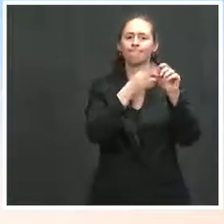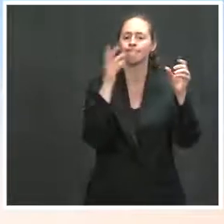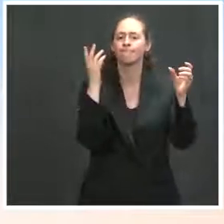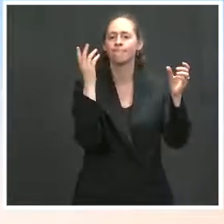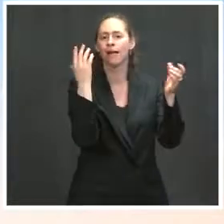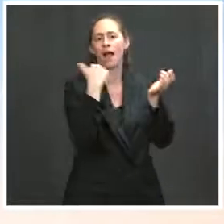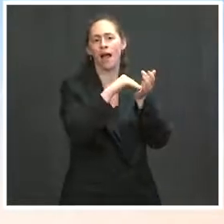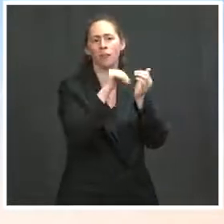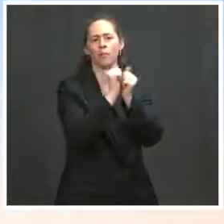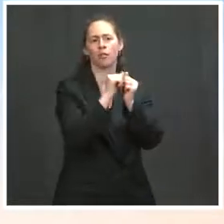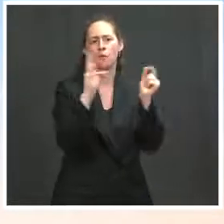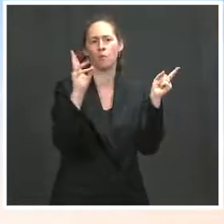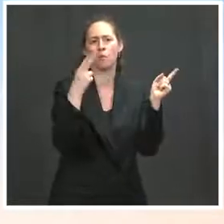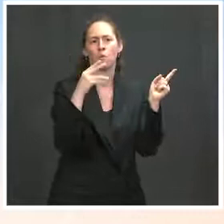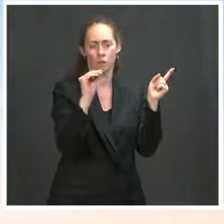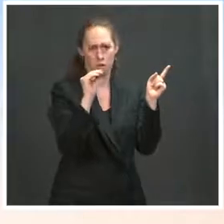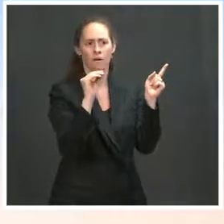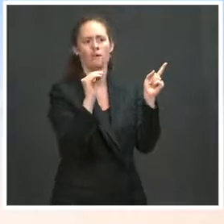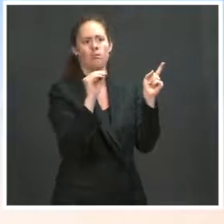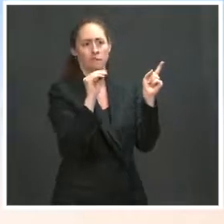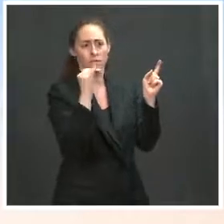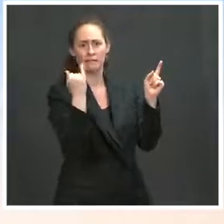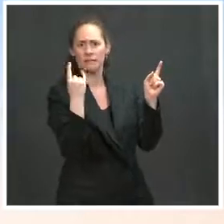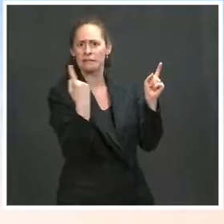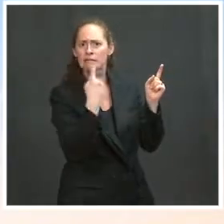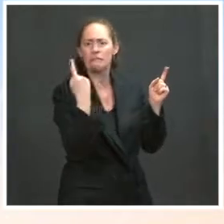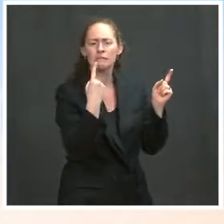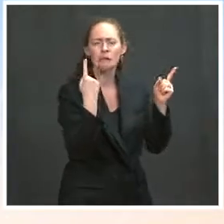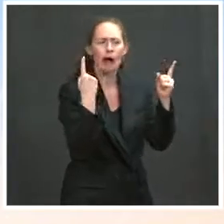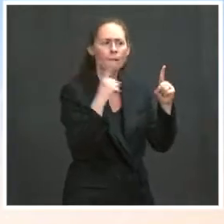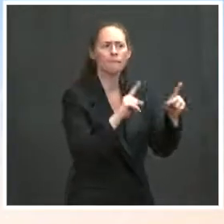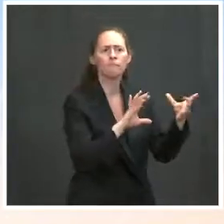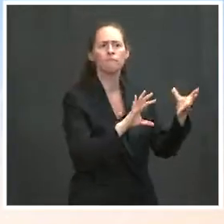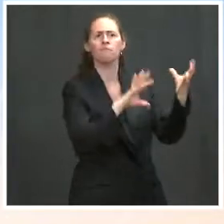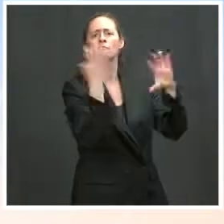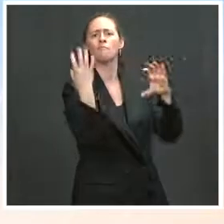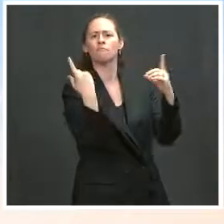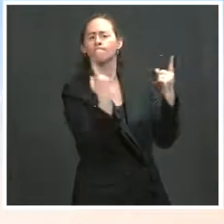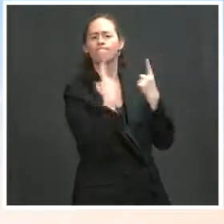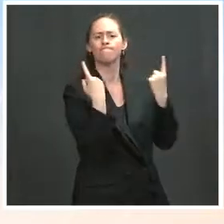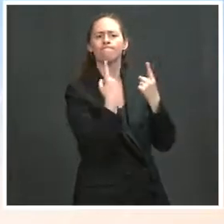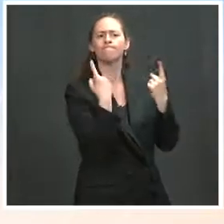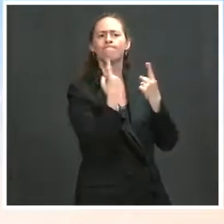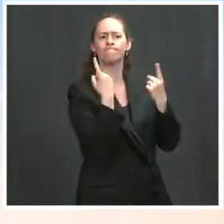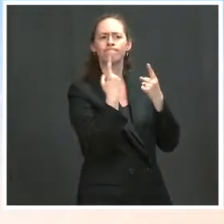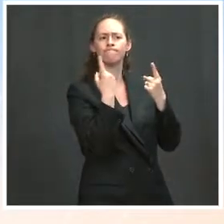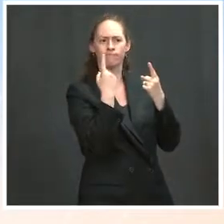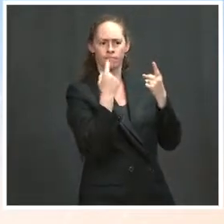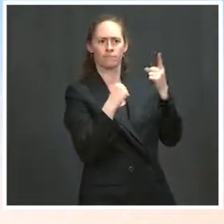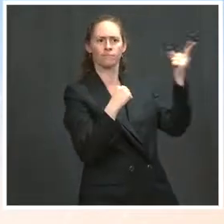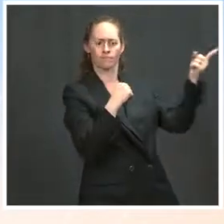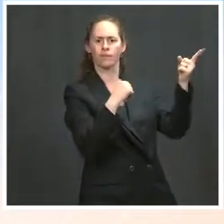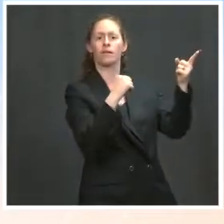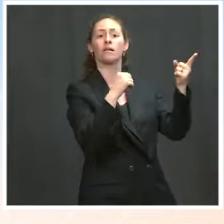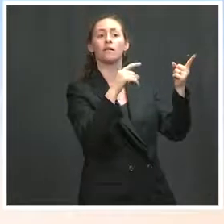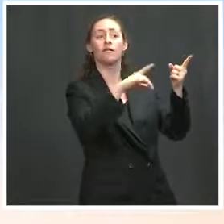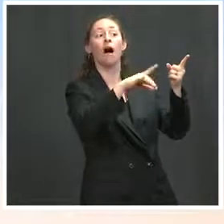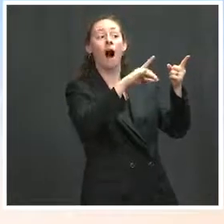is a global institution that brings everyone together, and so it's important that we get.